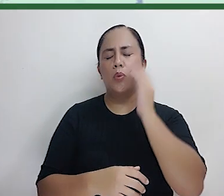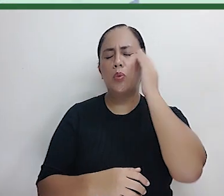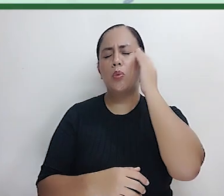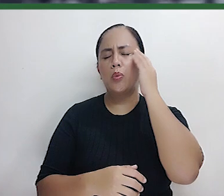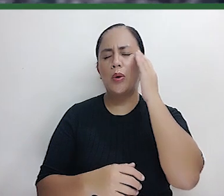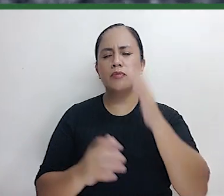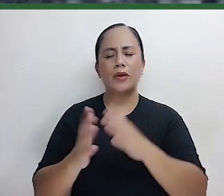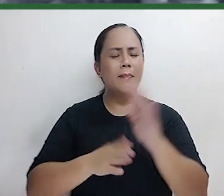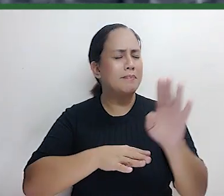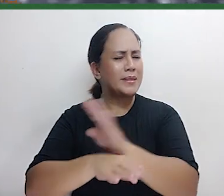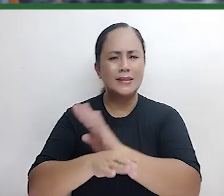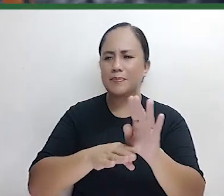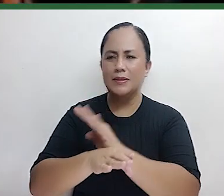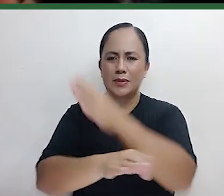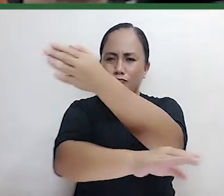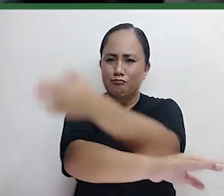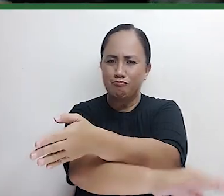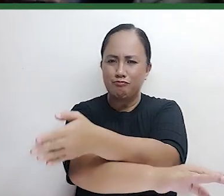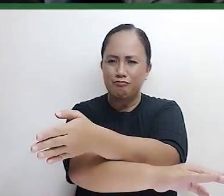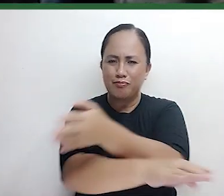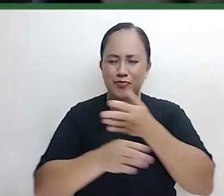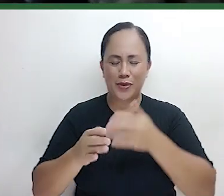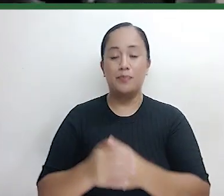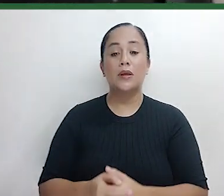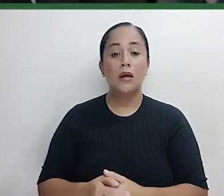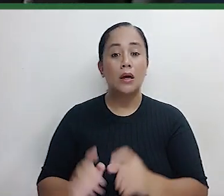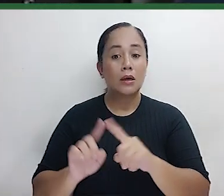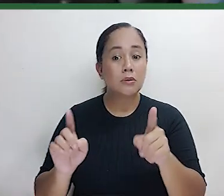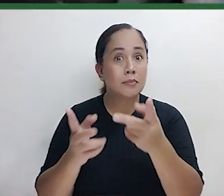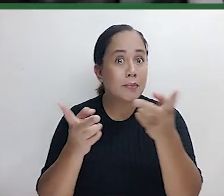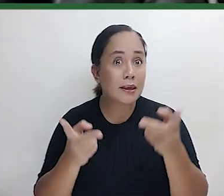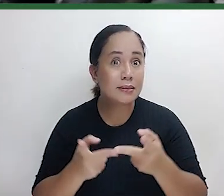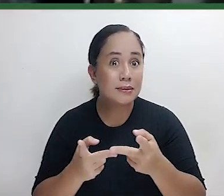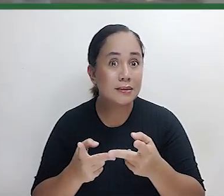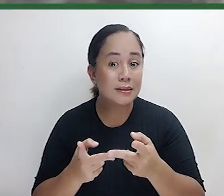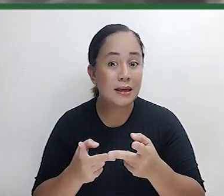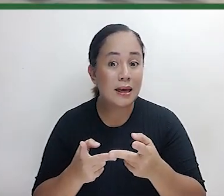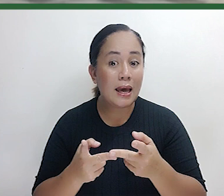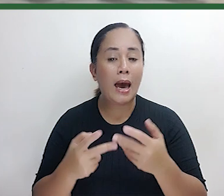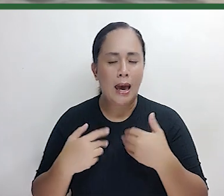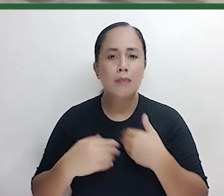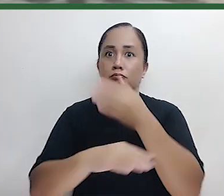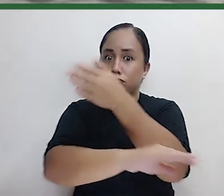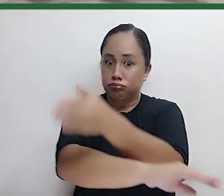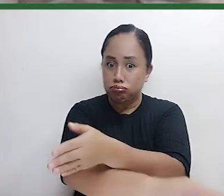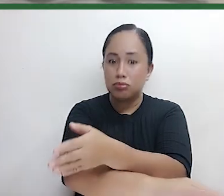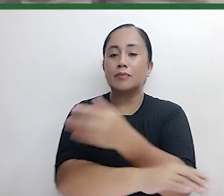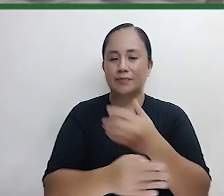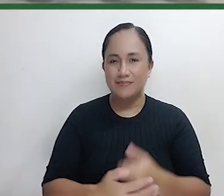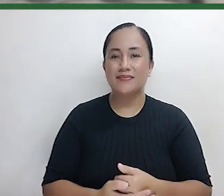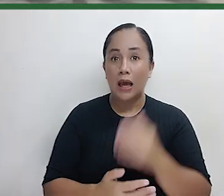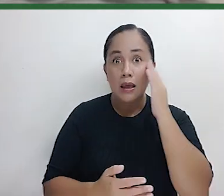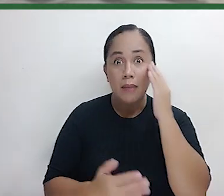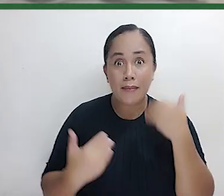will know that it is a very busy intersection. How about in your place? What intersections